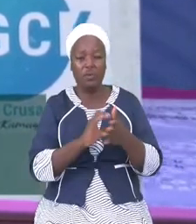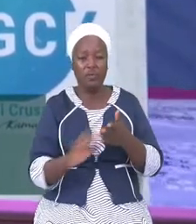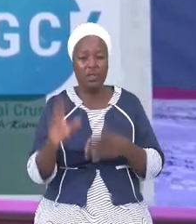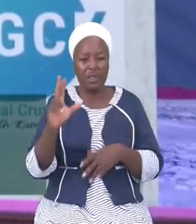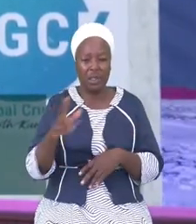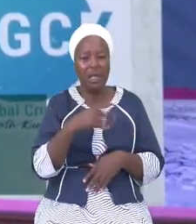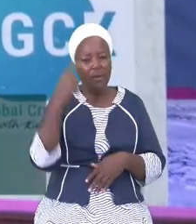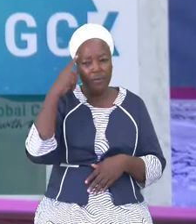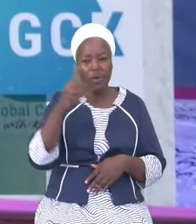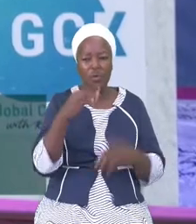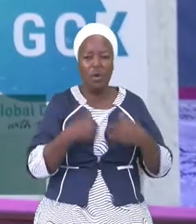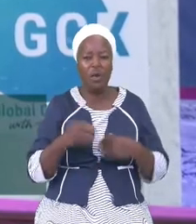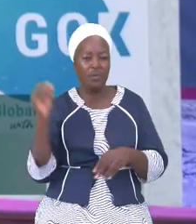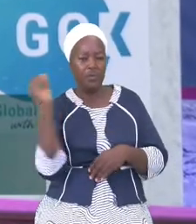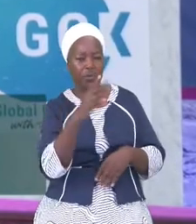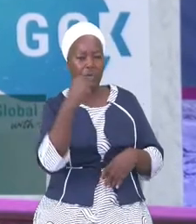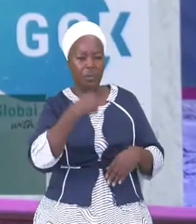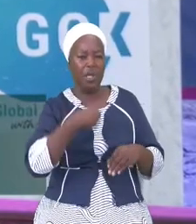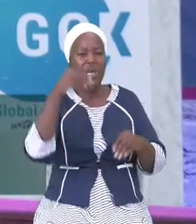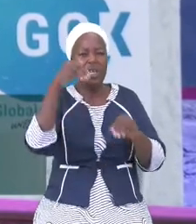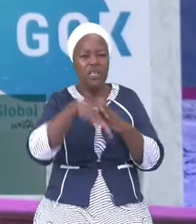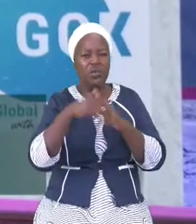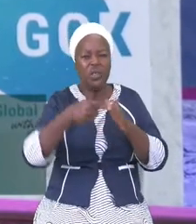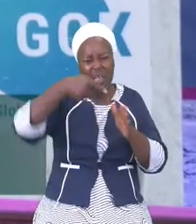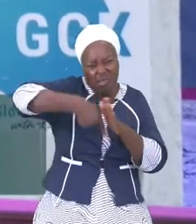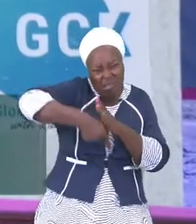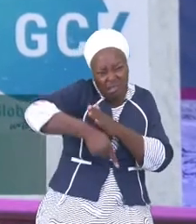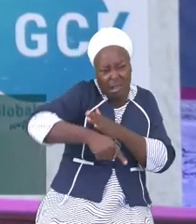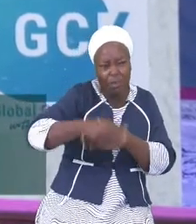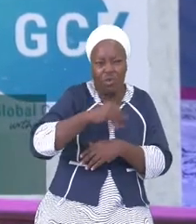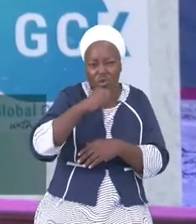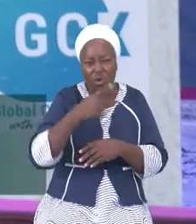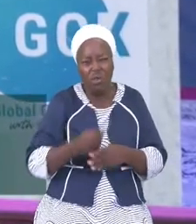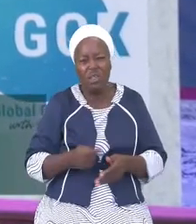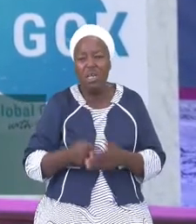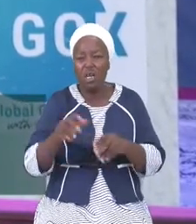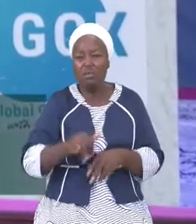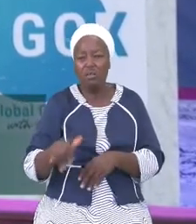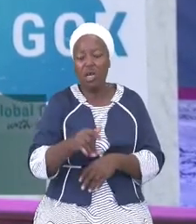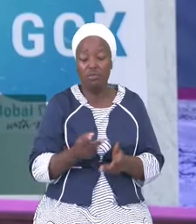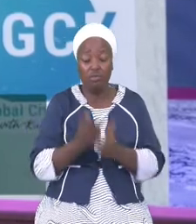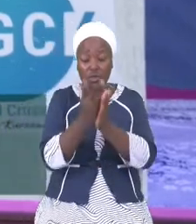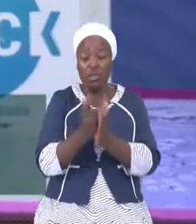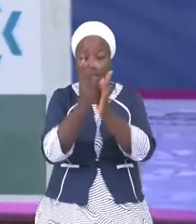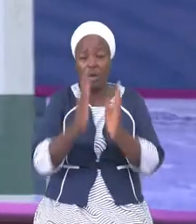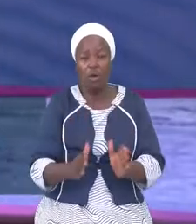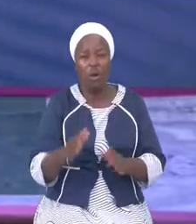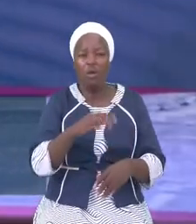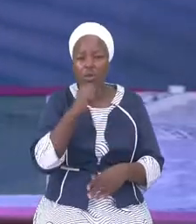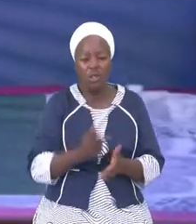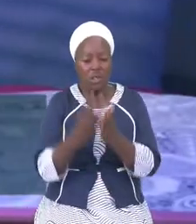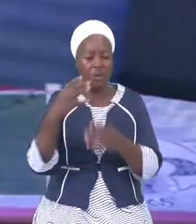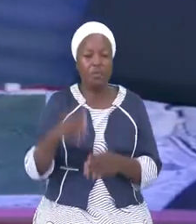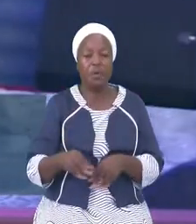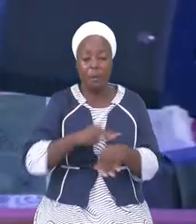hast cast me into the deep, not the sailors, not the shipmasters, thou, the God